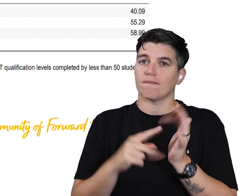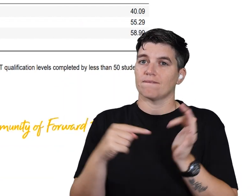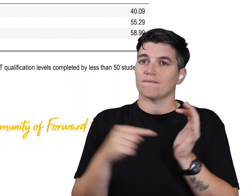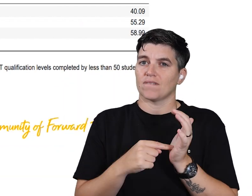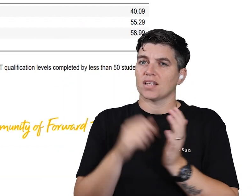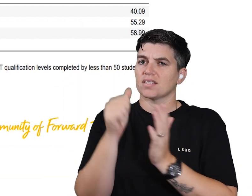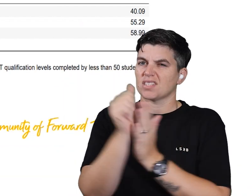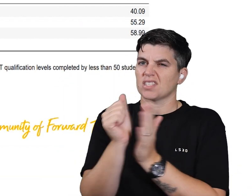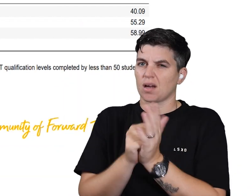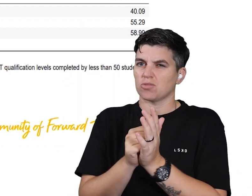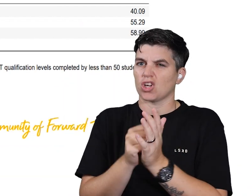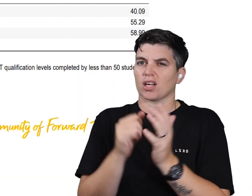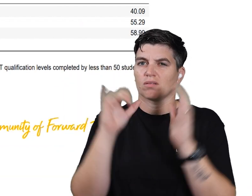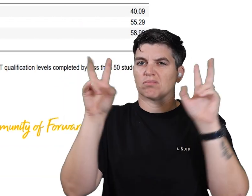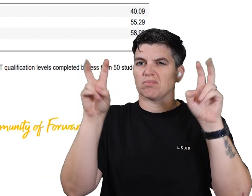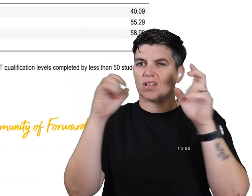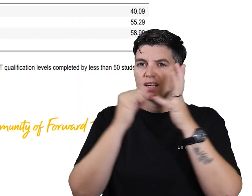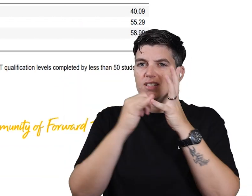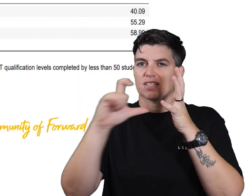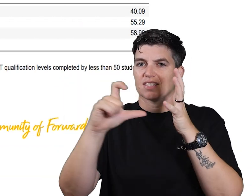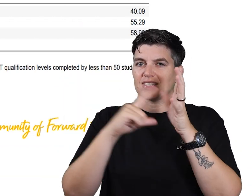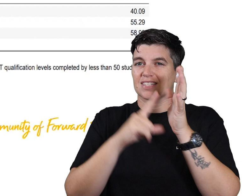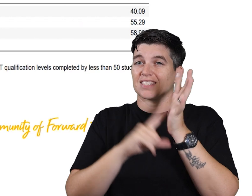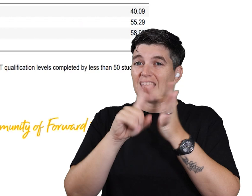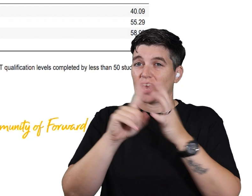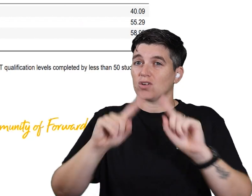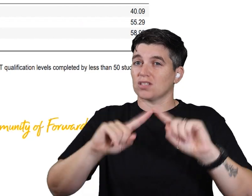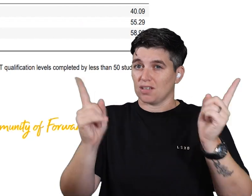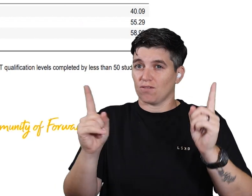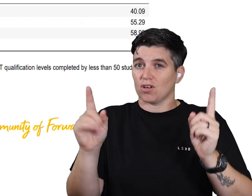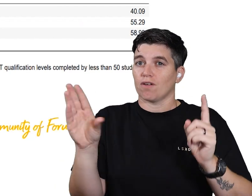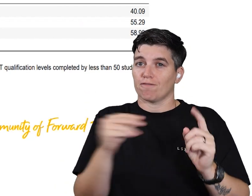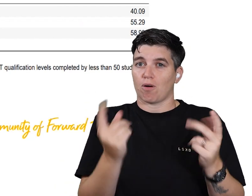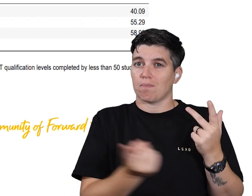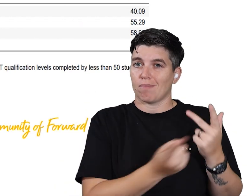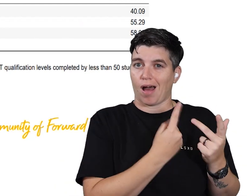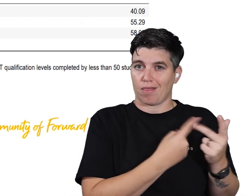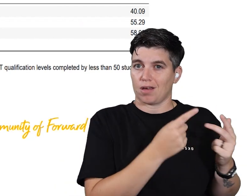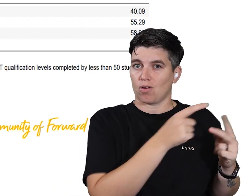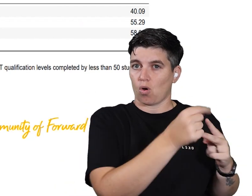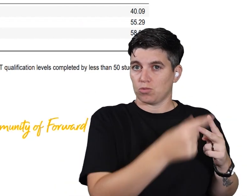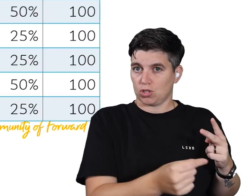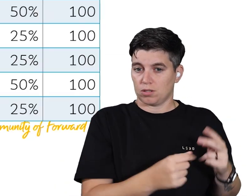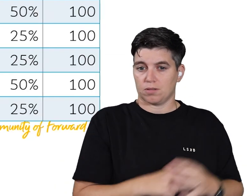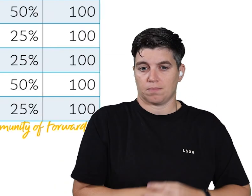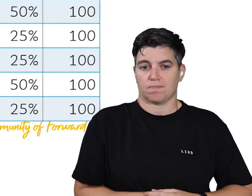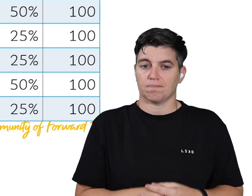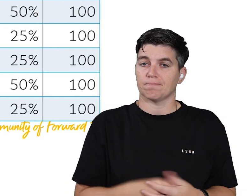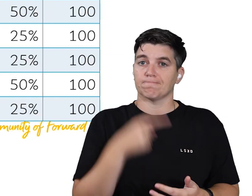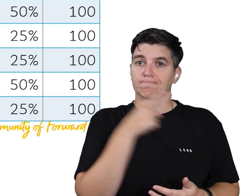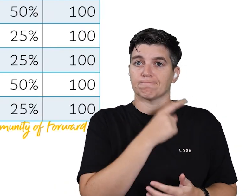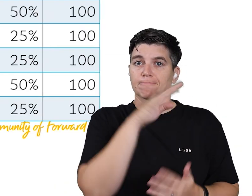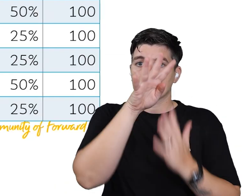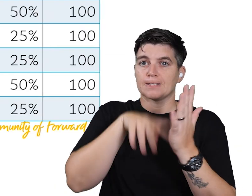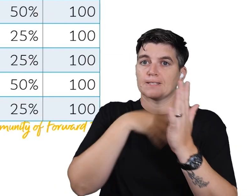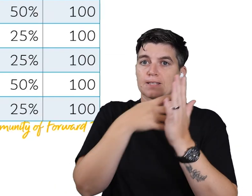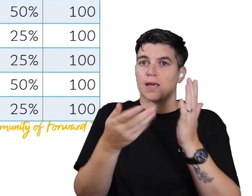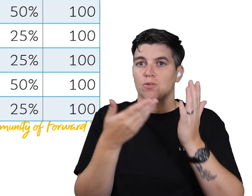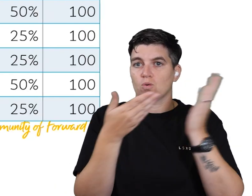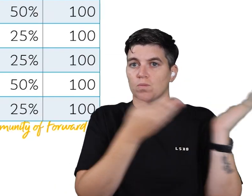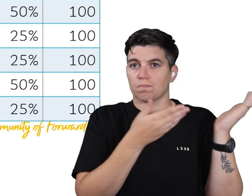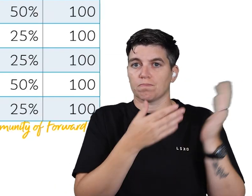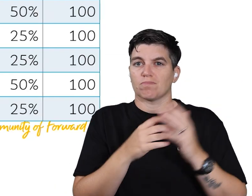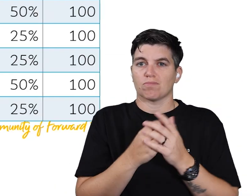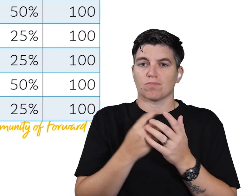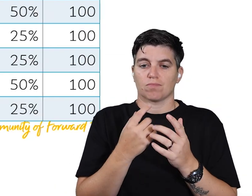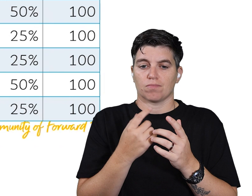VET subject will scale differently to a general subject and also to an applied subject. This table gives an